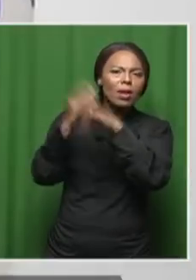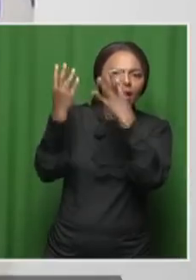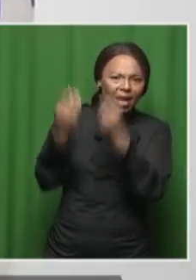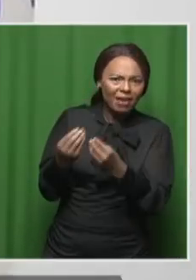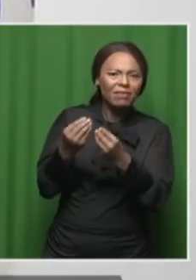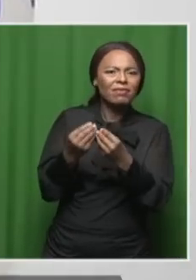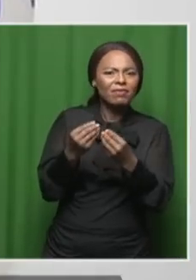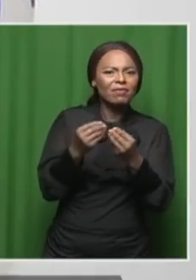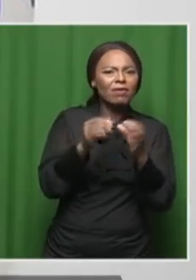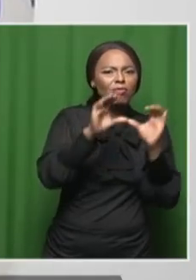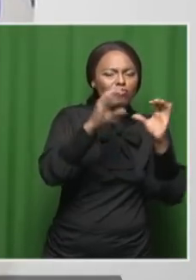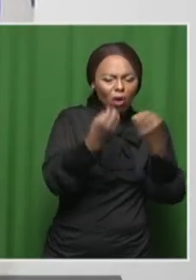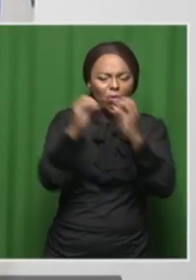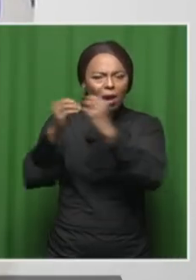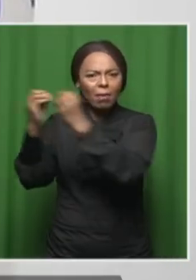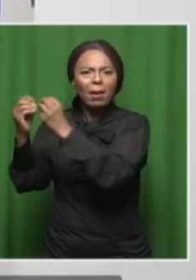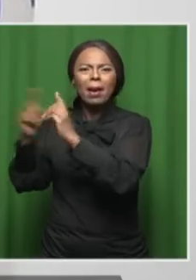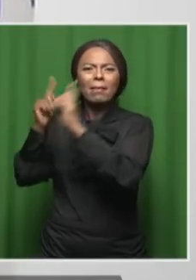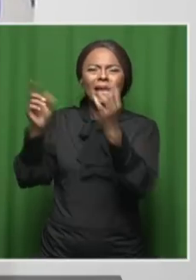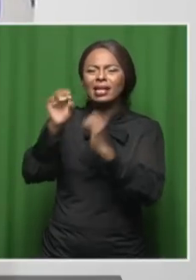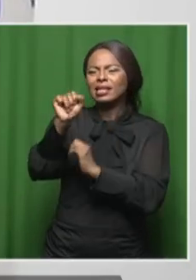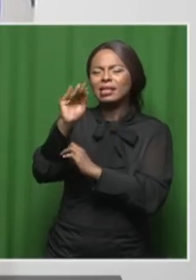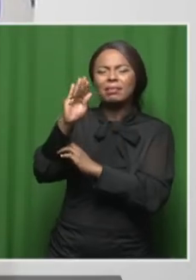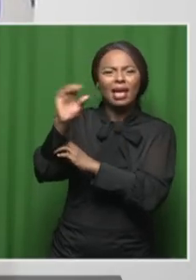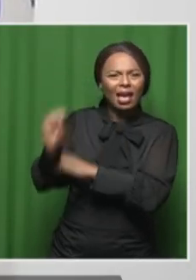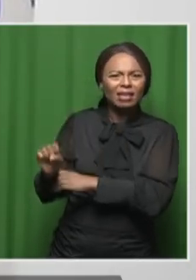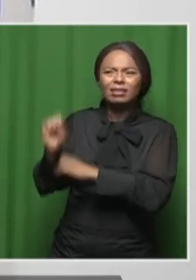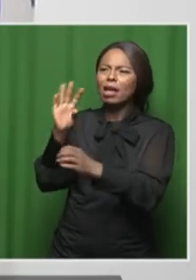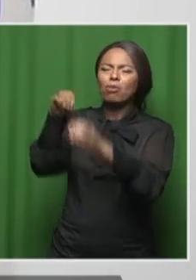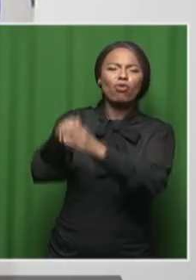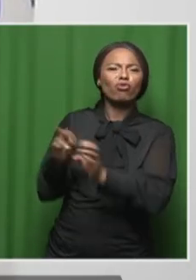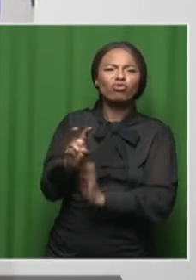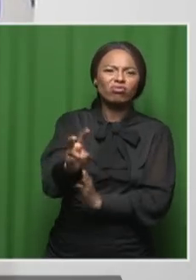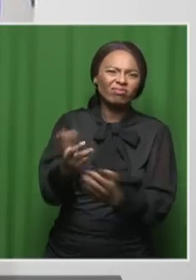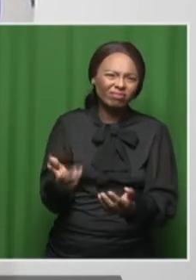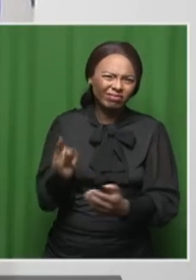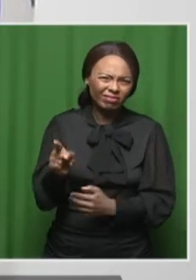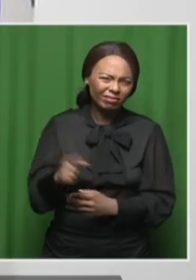but where is their involvement in all of this?